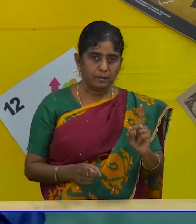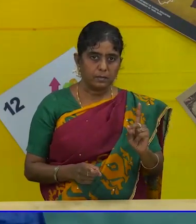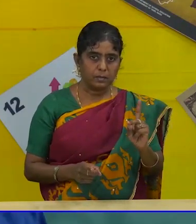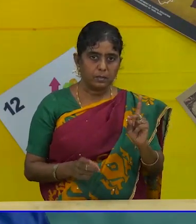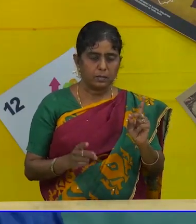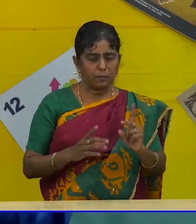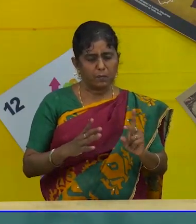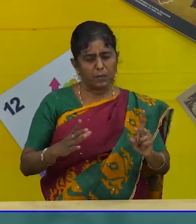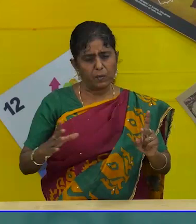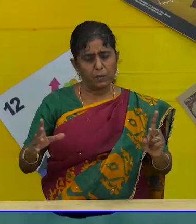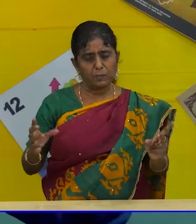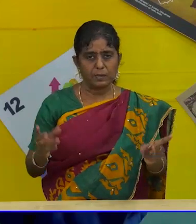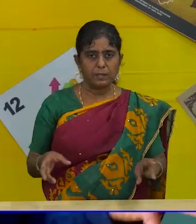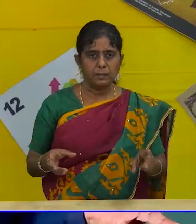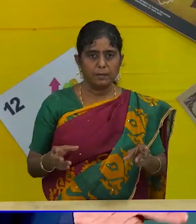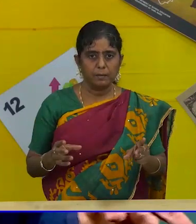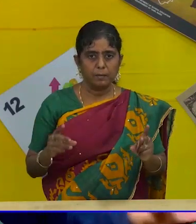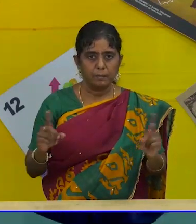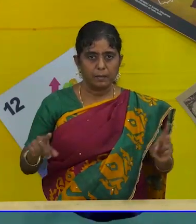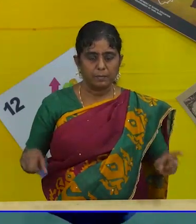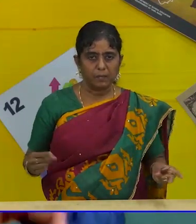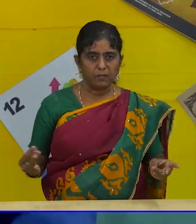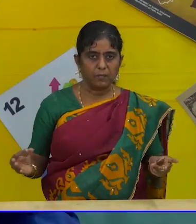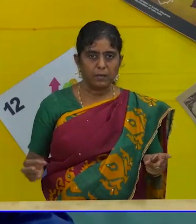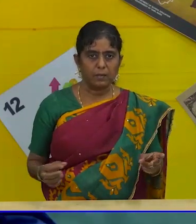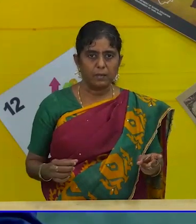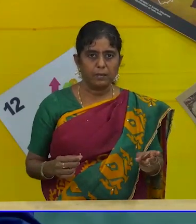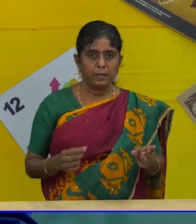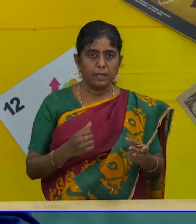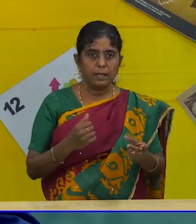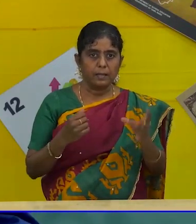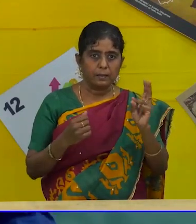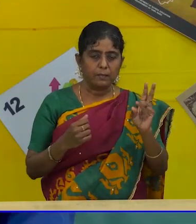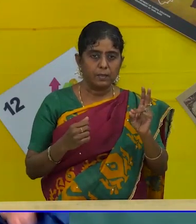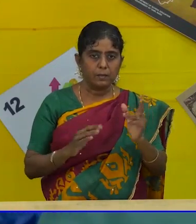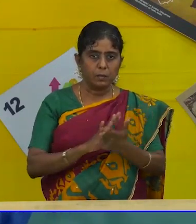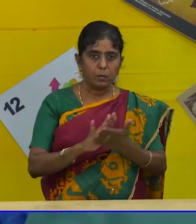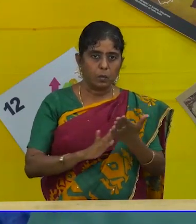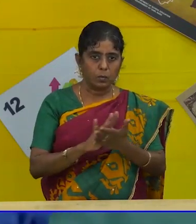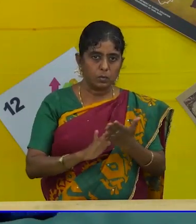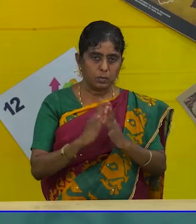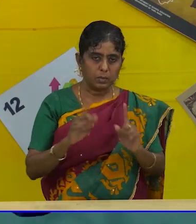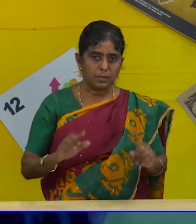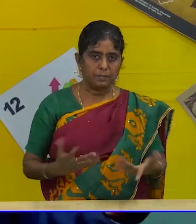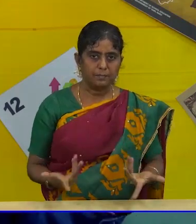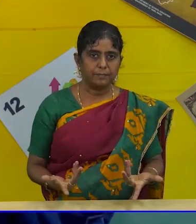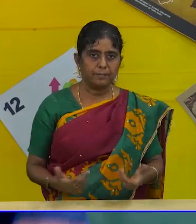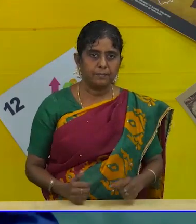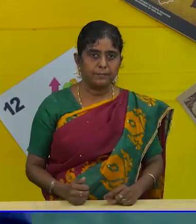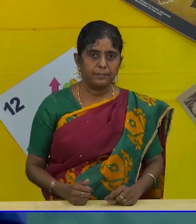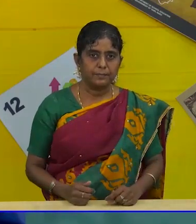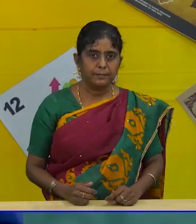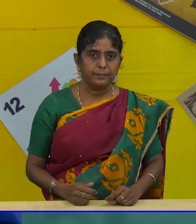The second one, infinite number of solutions, many number of solutions. The third one, no